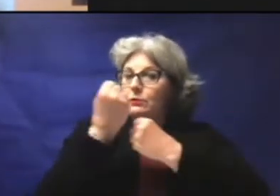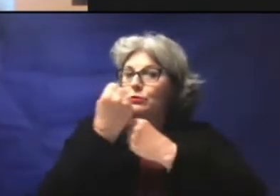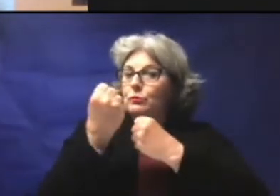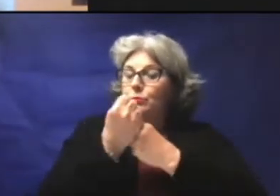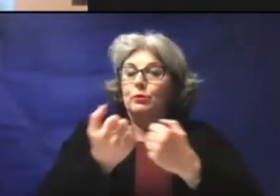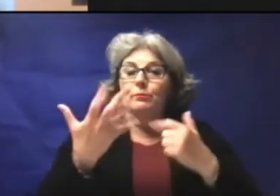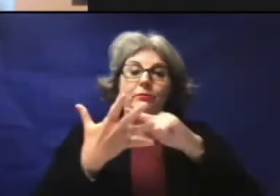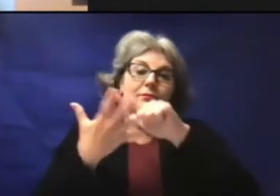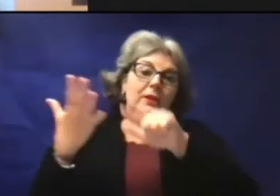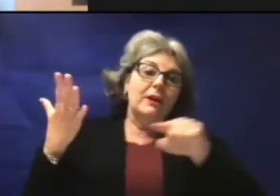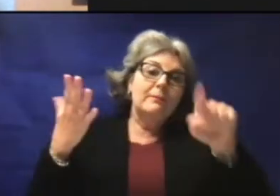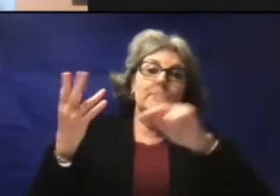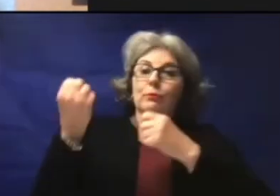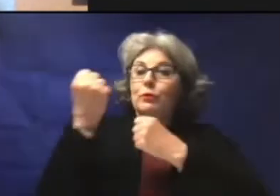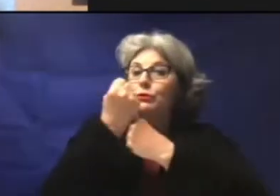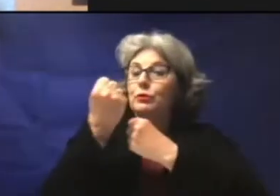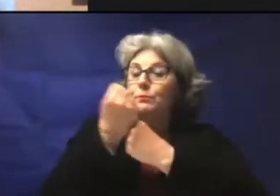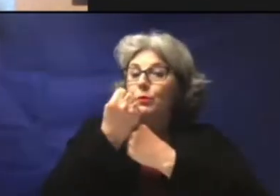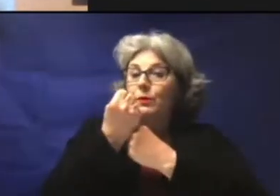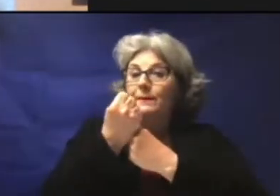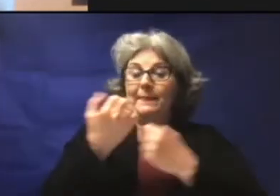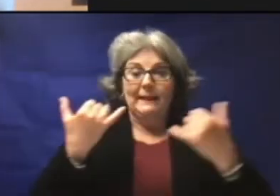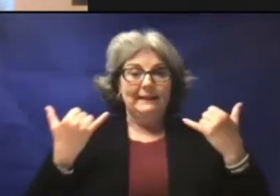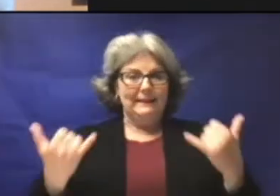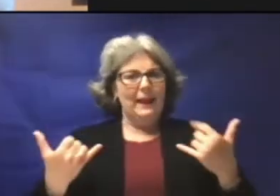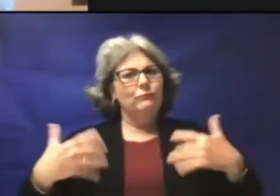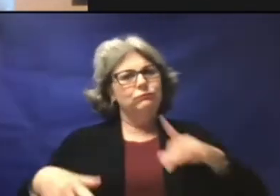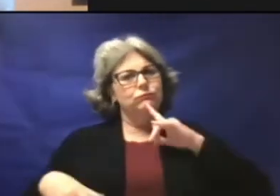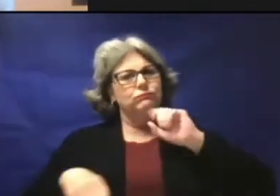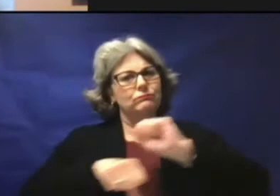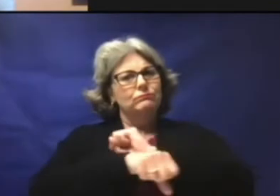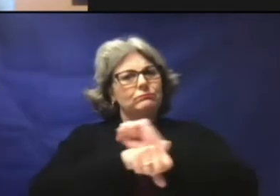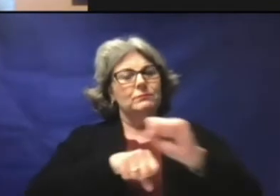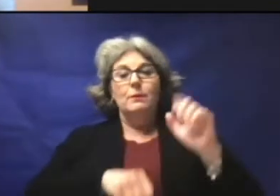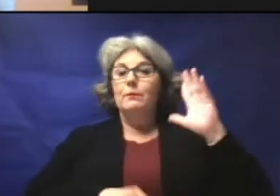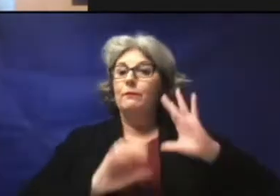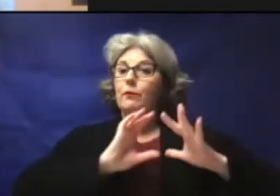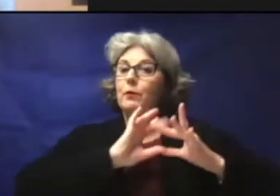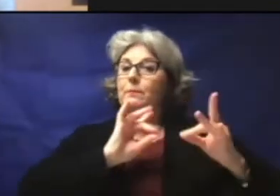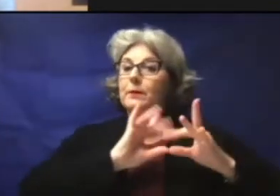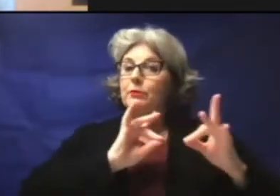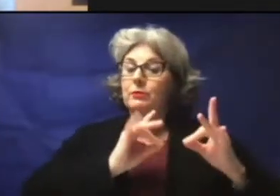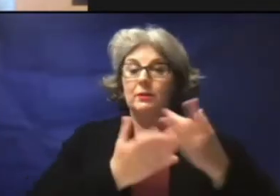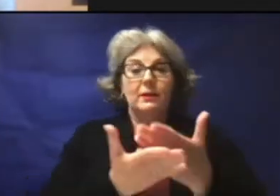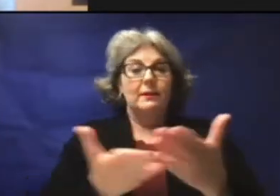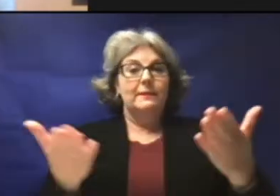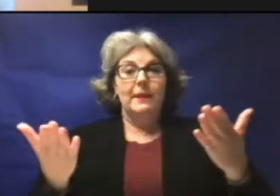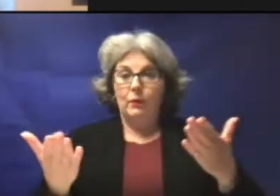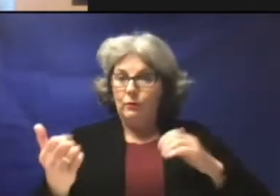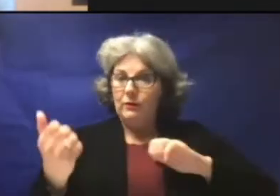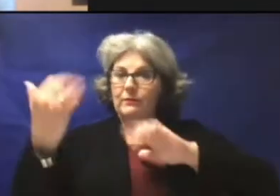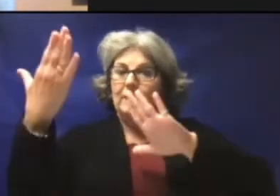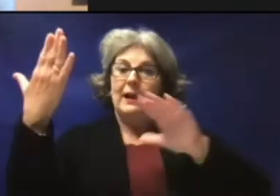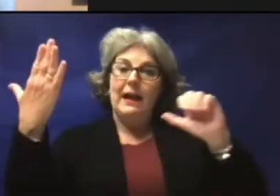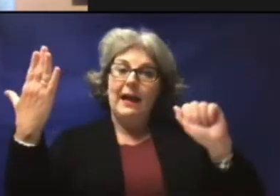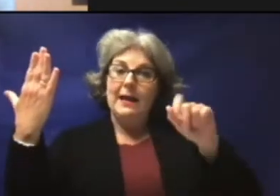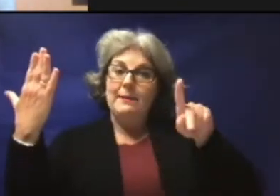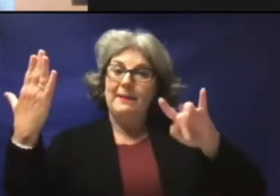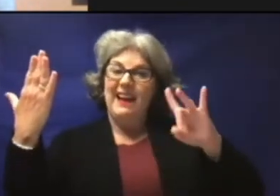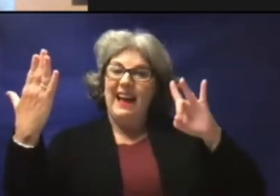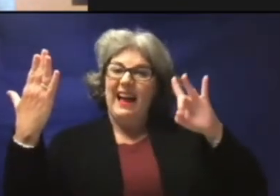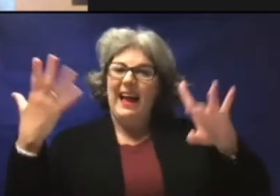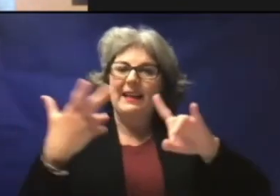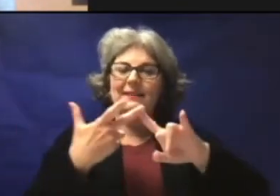provide them with support, especially right now. As it was mentioned earlier, not only are we dealing with the AAPI hate and